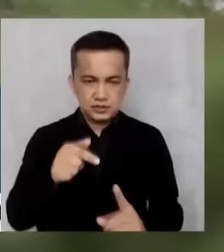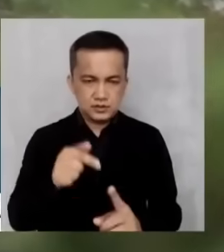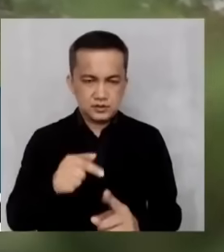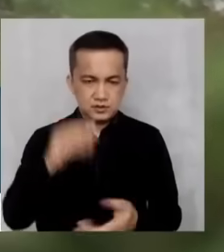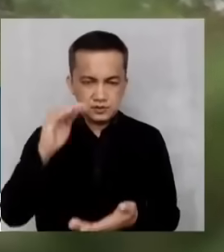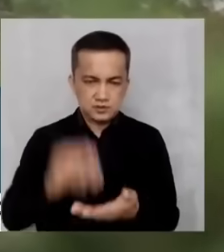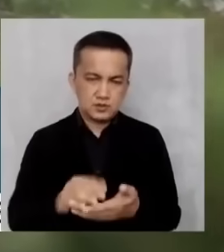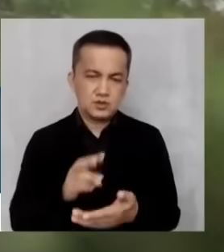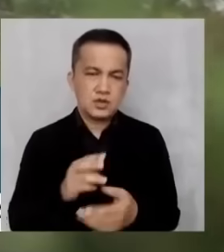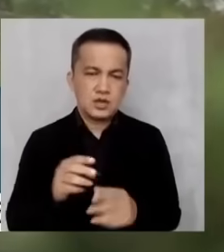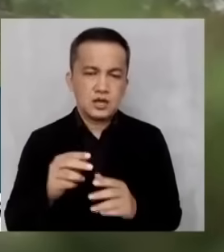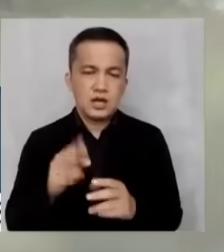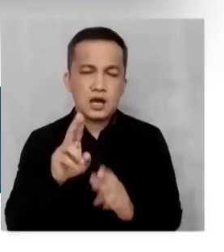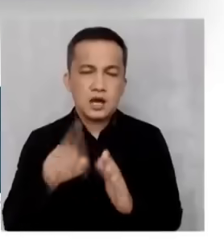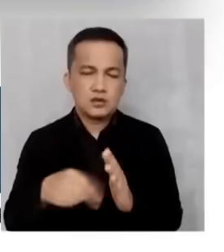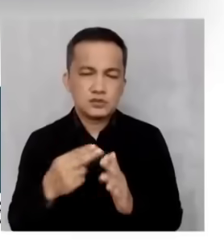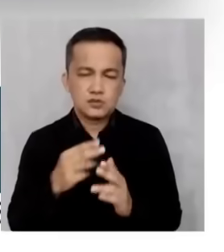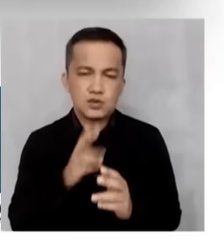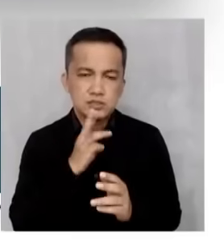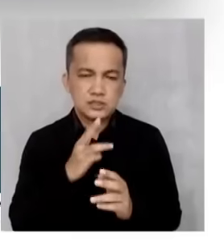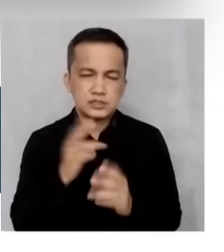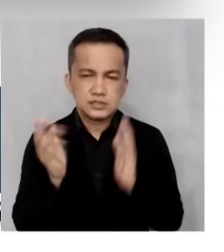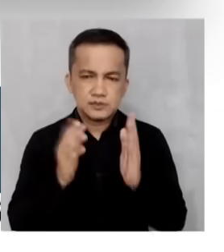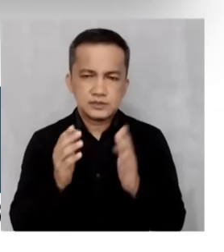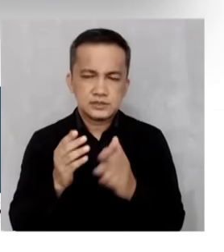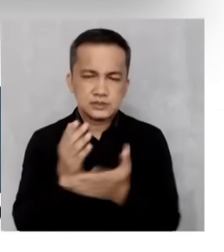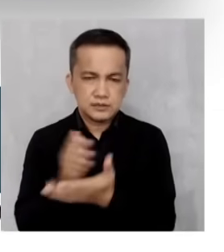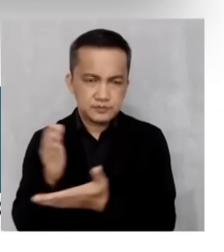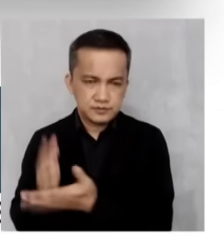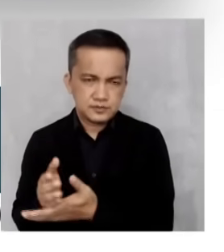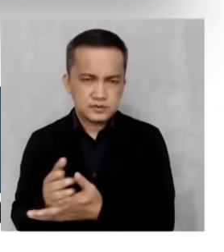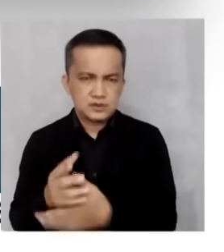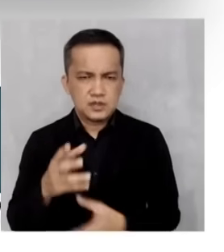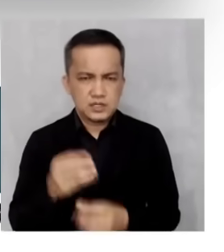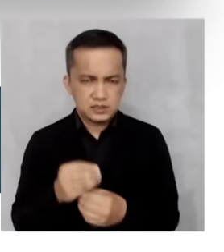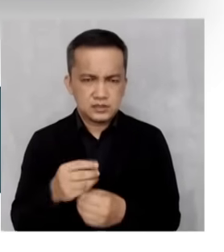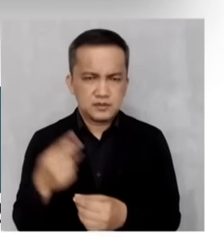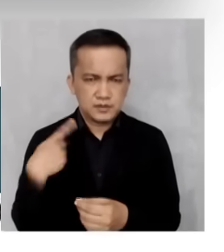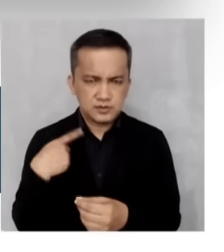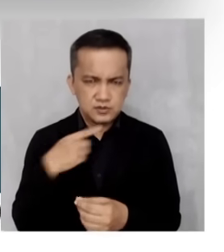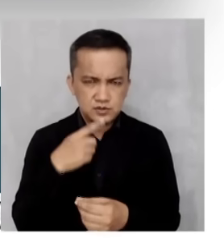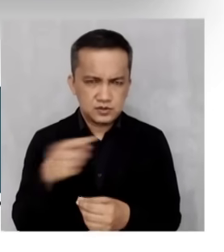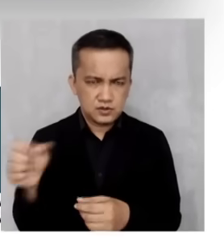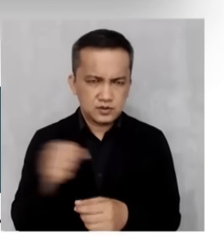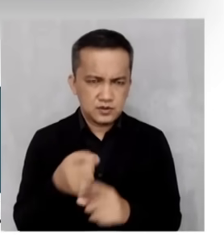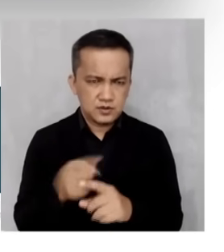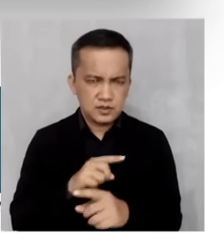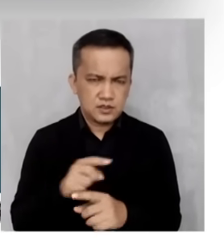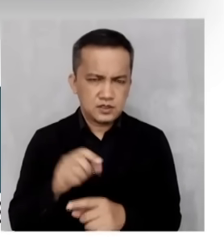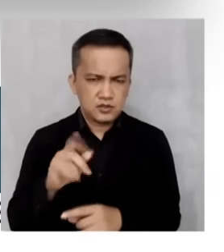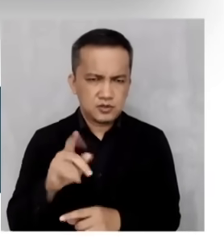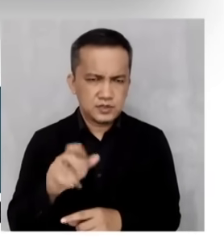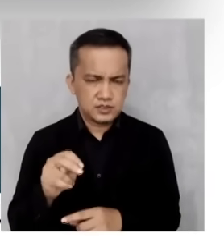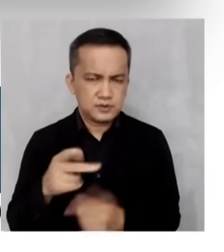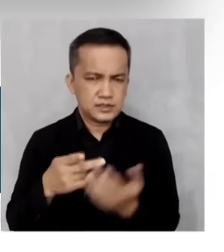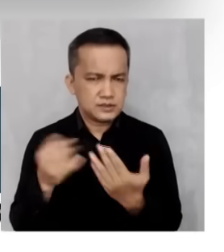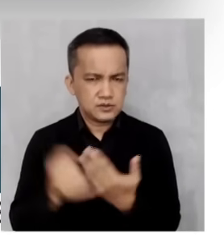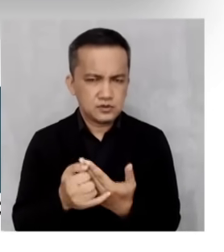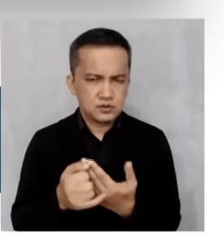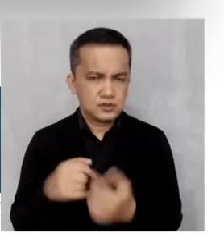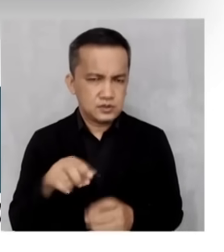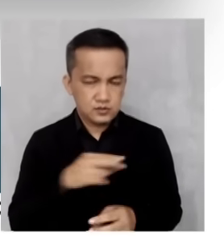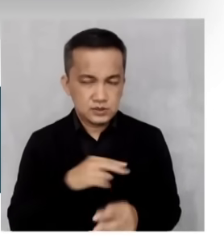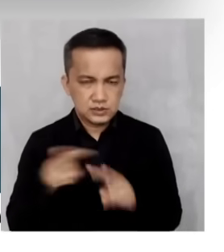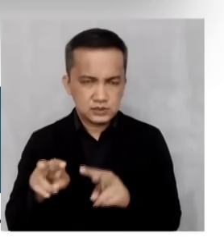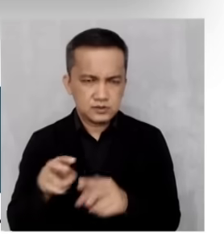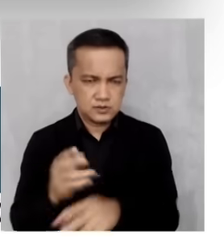water service interruptions. Dahil meron tayong additional supply naman na nakukuha sa ating supply augmentation projects, mag-improve